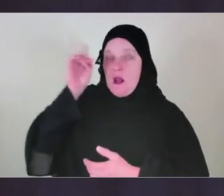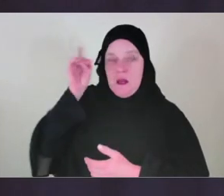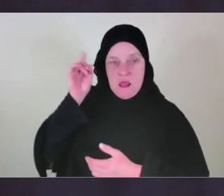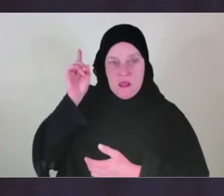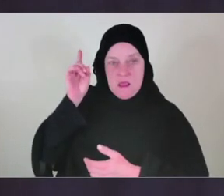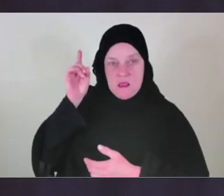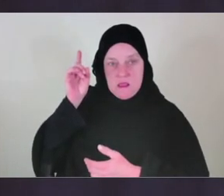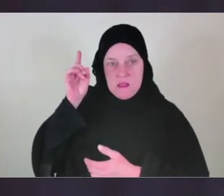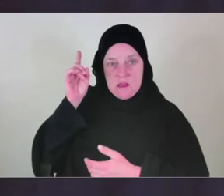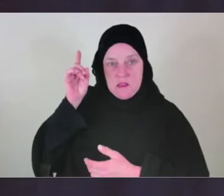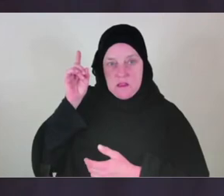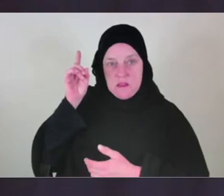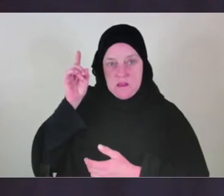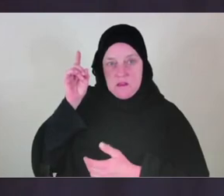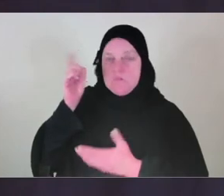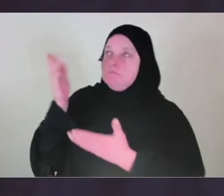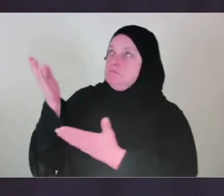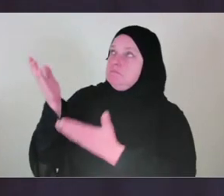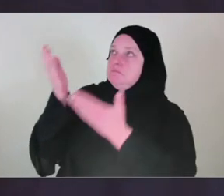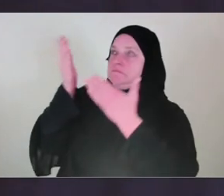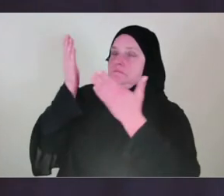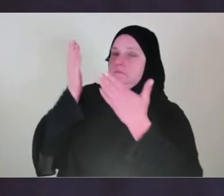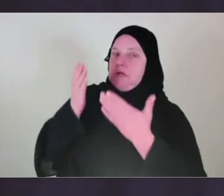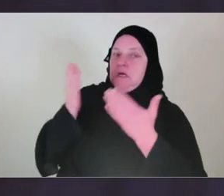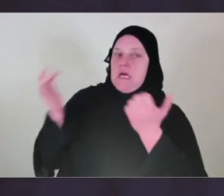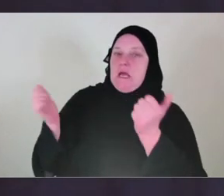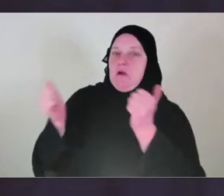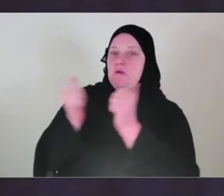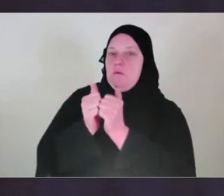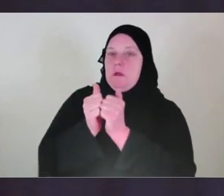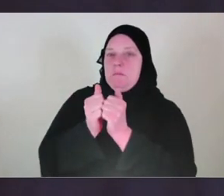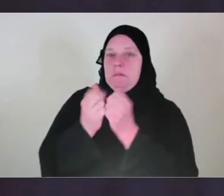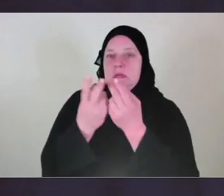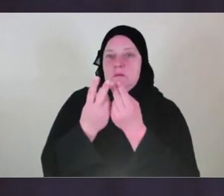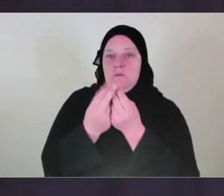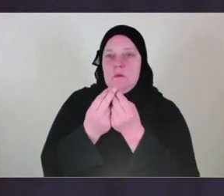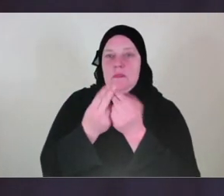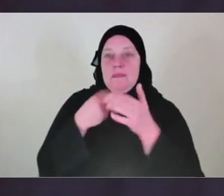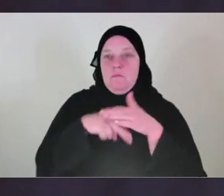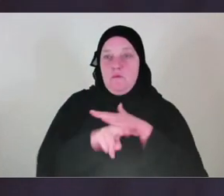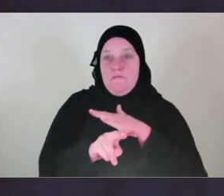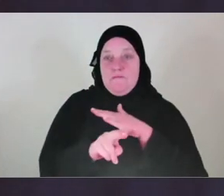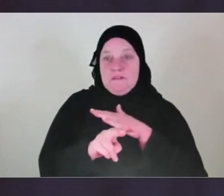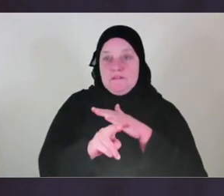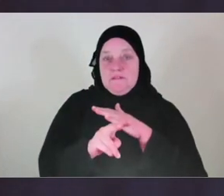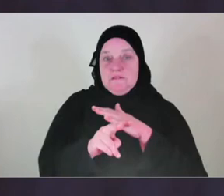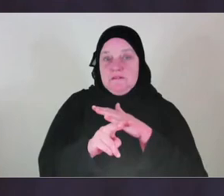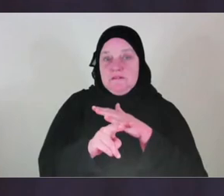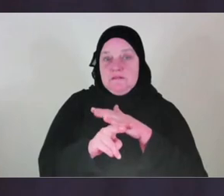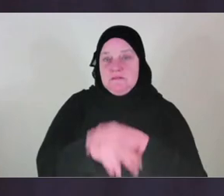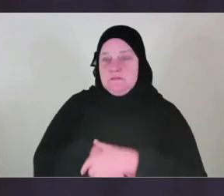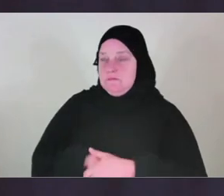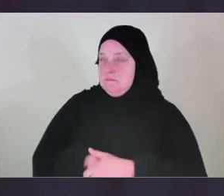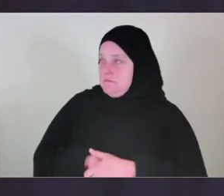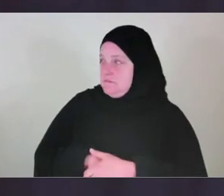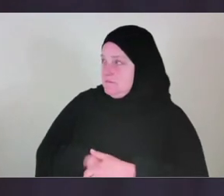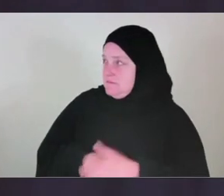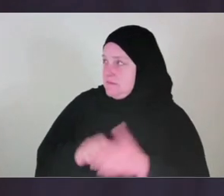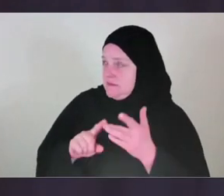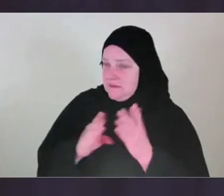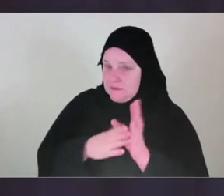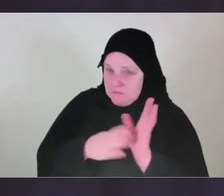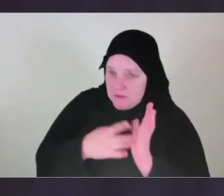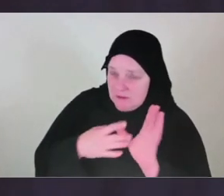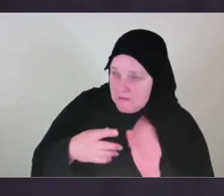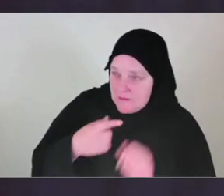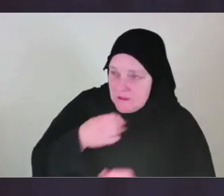agreement, a covenant with these prophets. Is Allah someone that breaks his covenant? The Imam says. In other words,